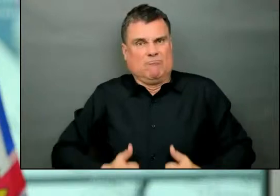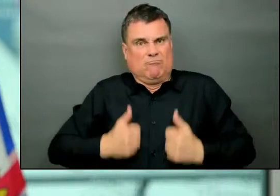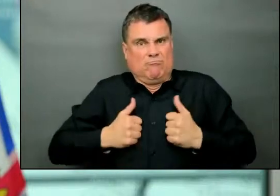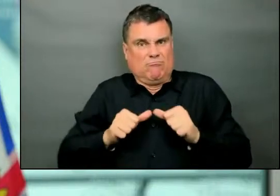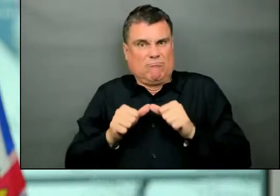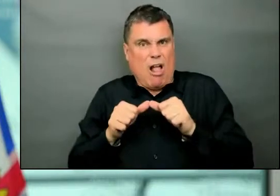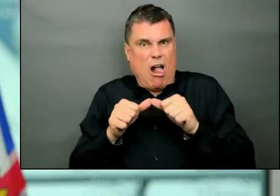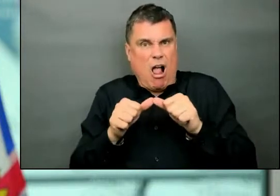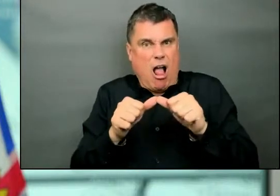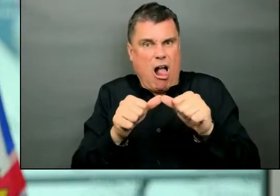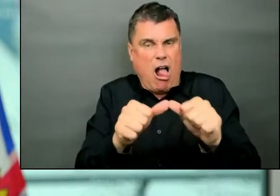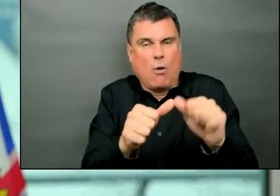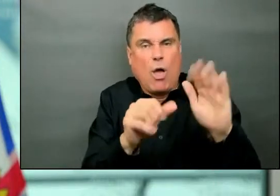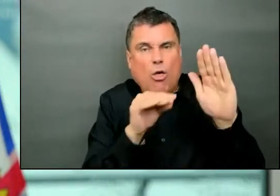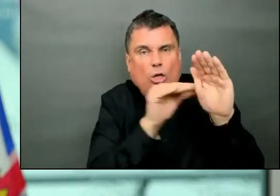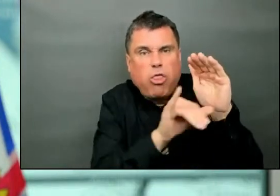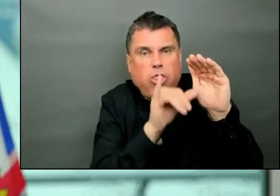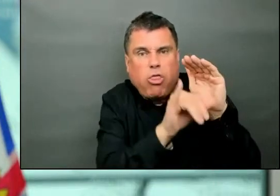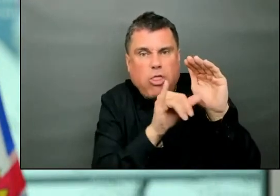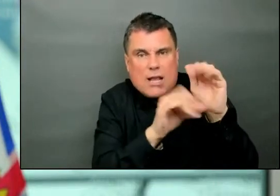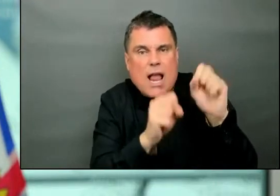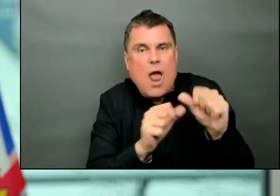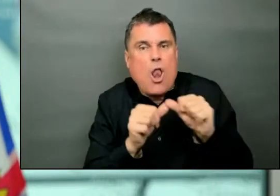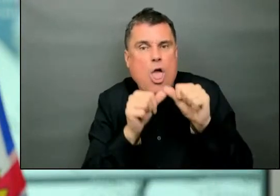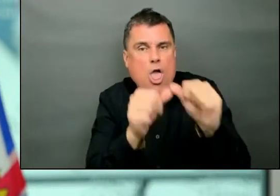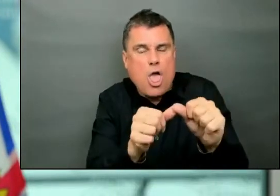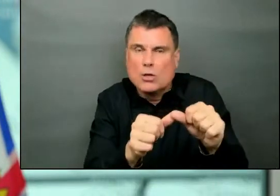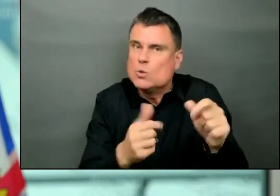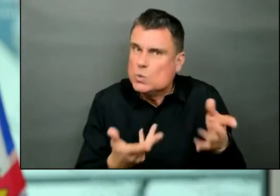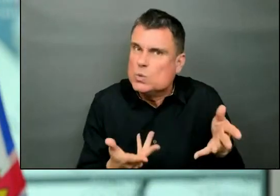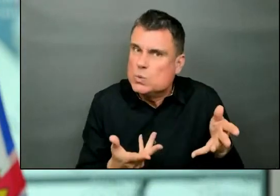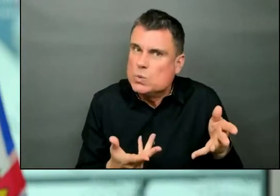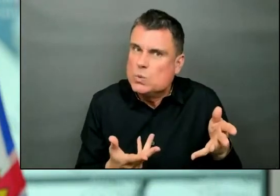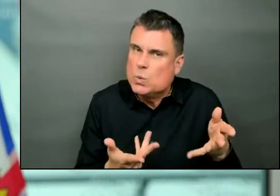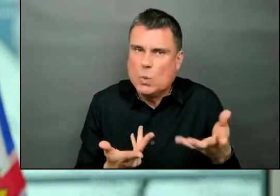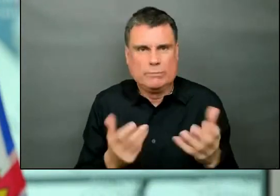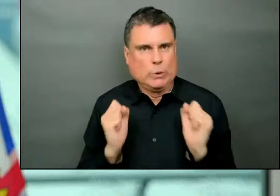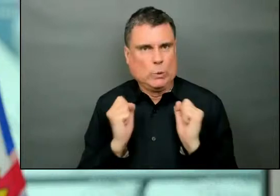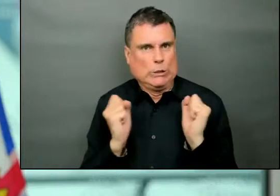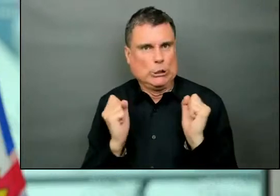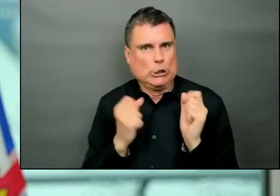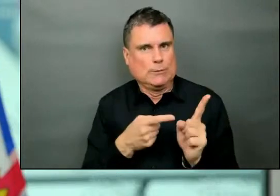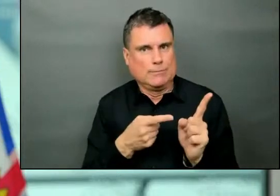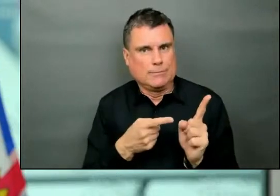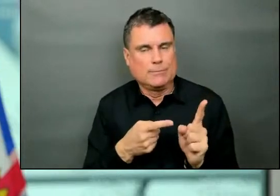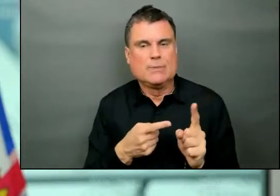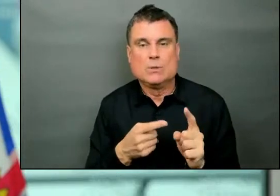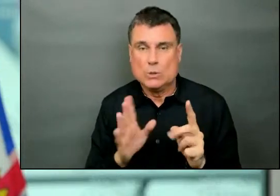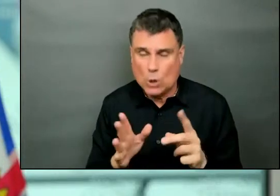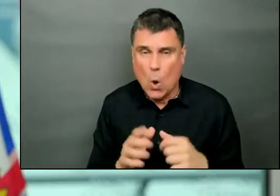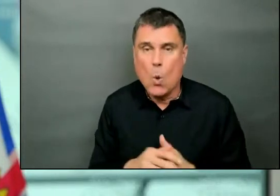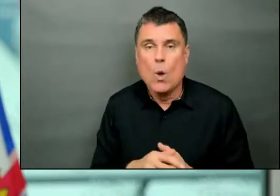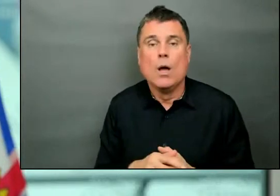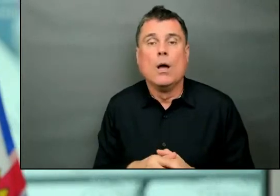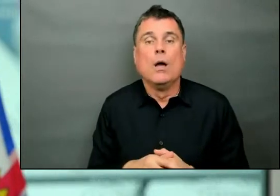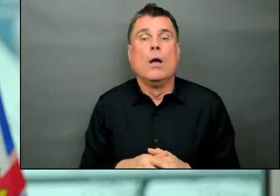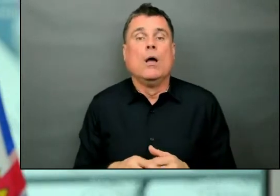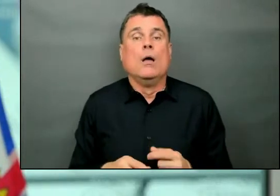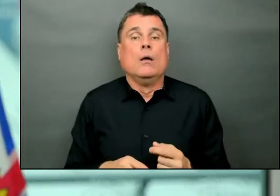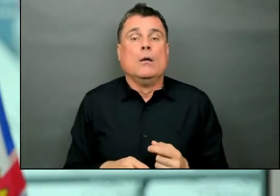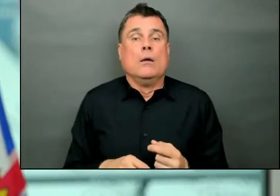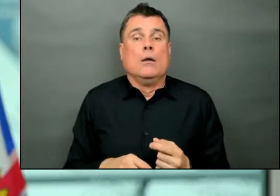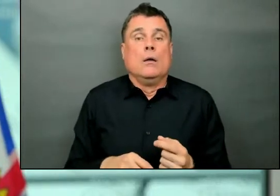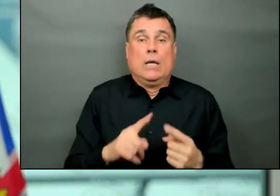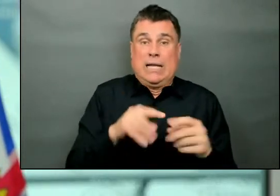that they can transmit more easily. So those two things coming together made us very concerned, and we're now getting a better